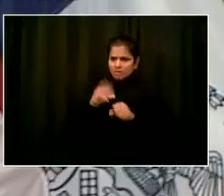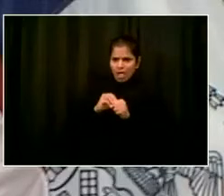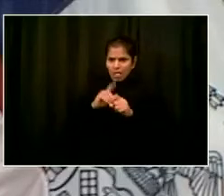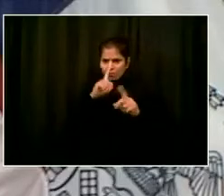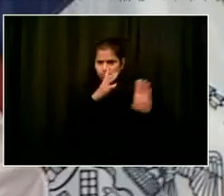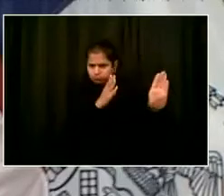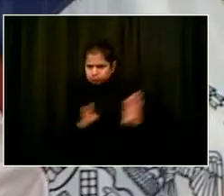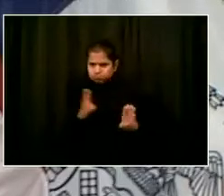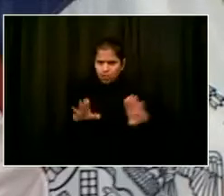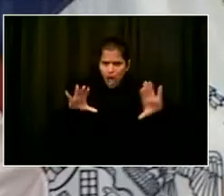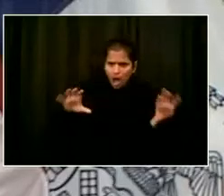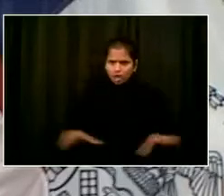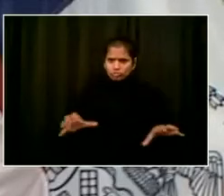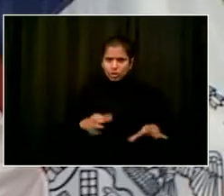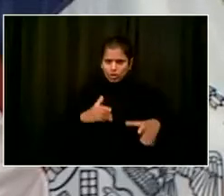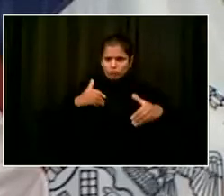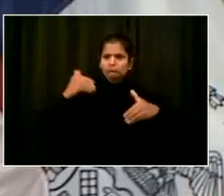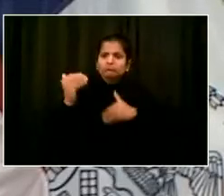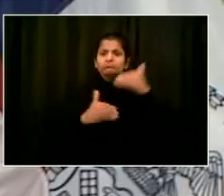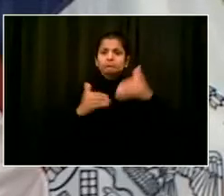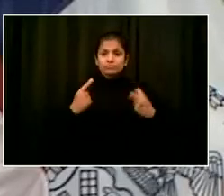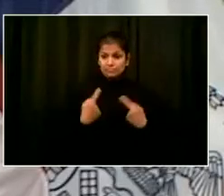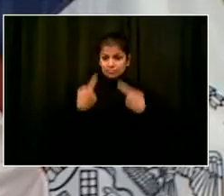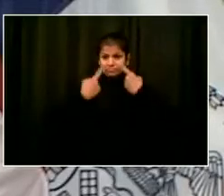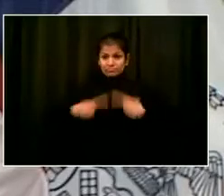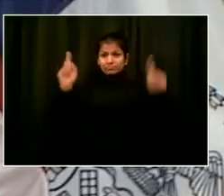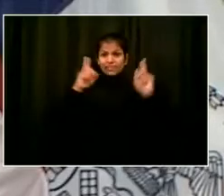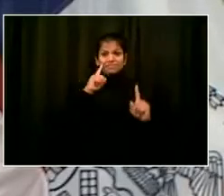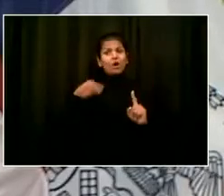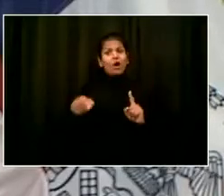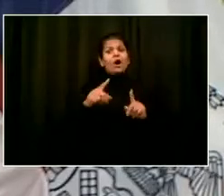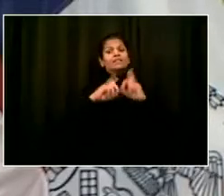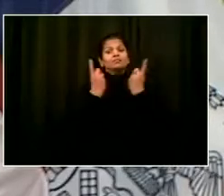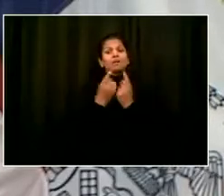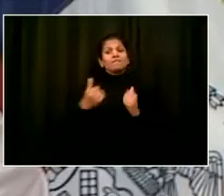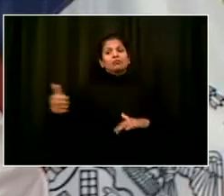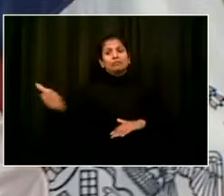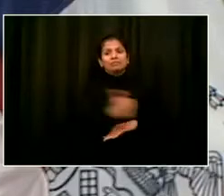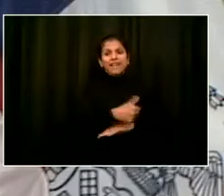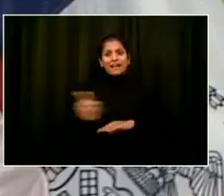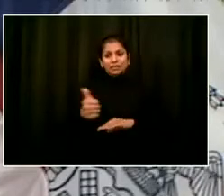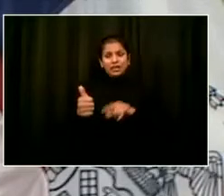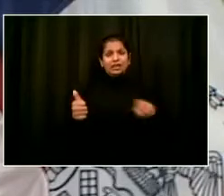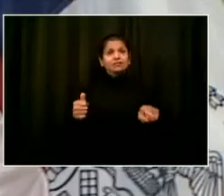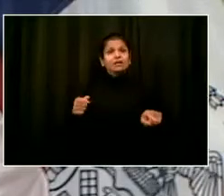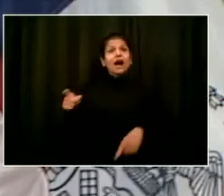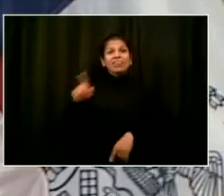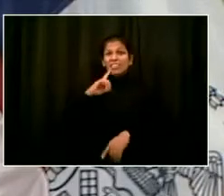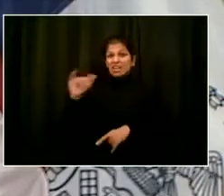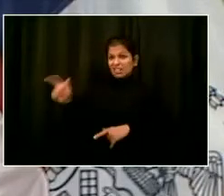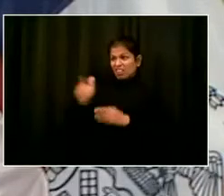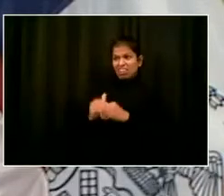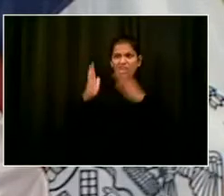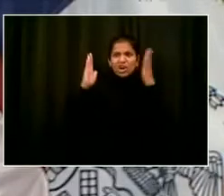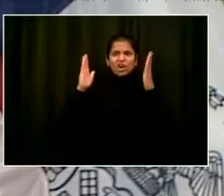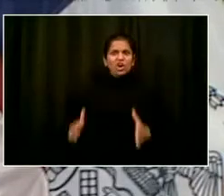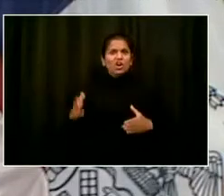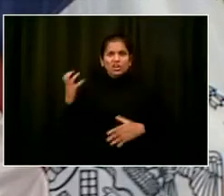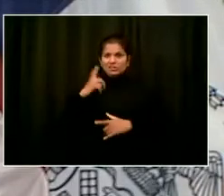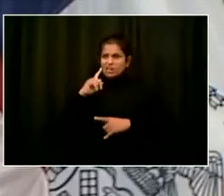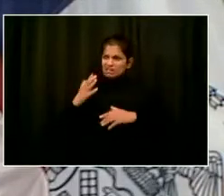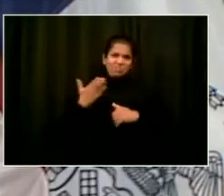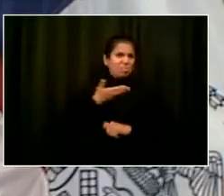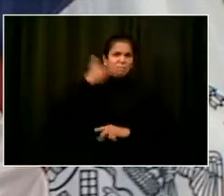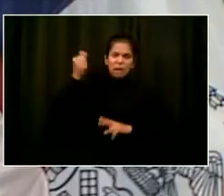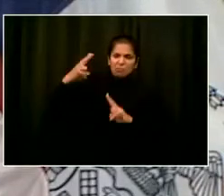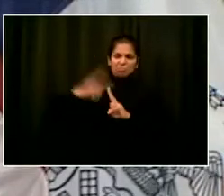nation in terms of how to be safer uh how to protect people with an entirely different kind concept and uh